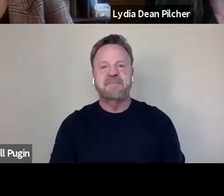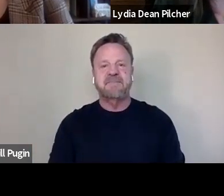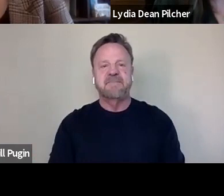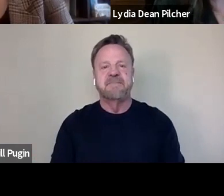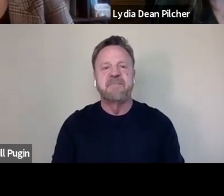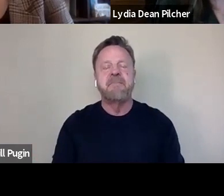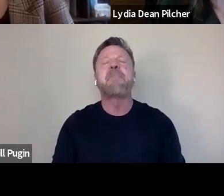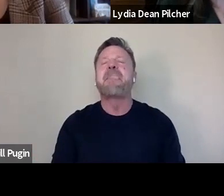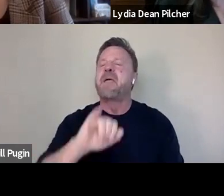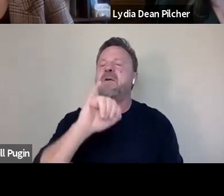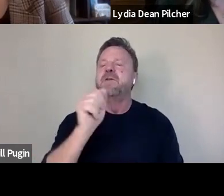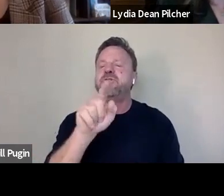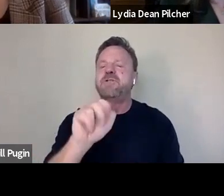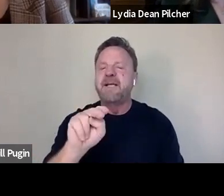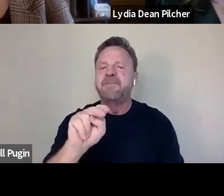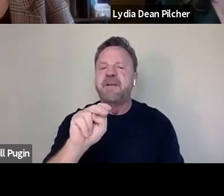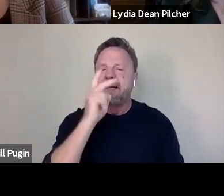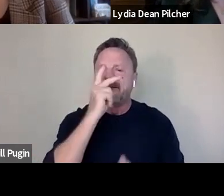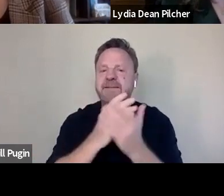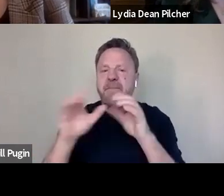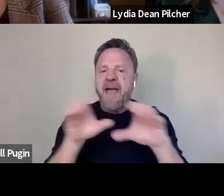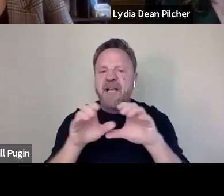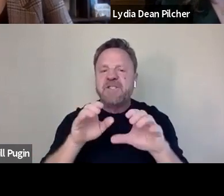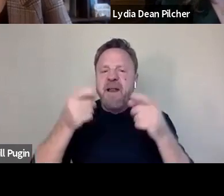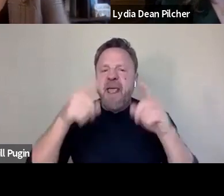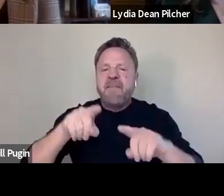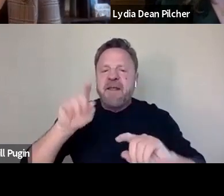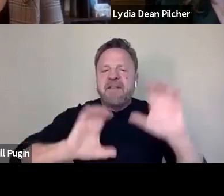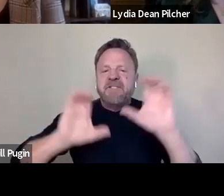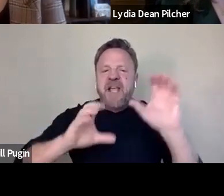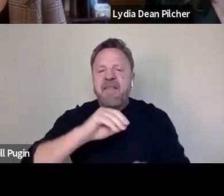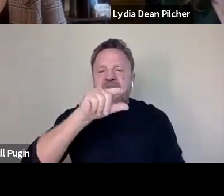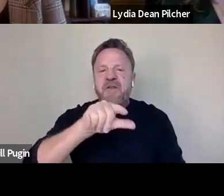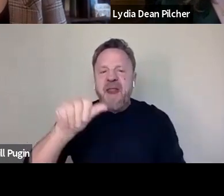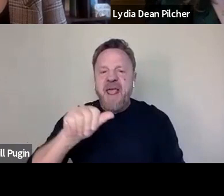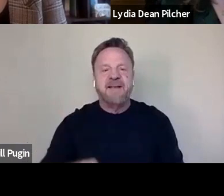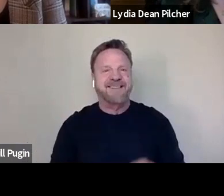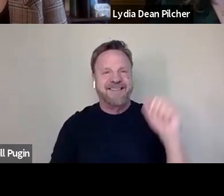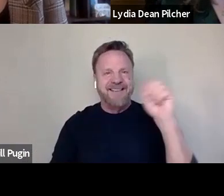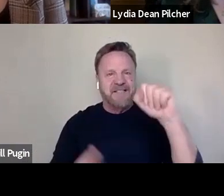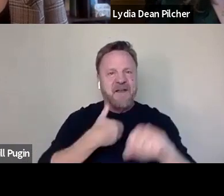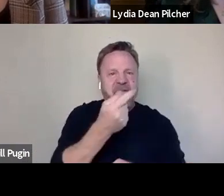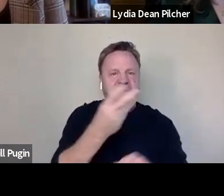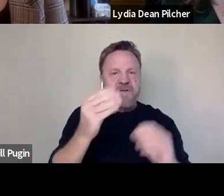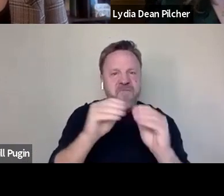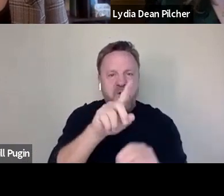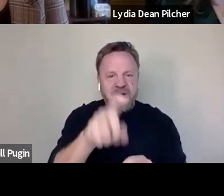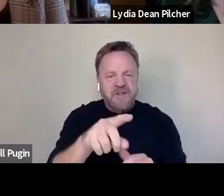Jasmine, back to you. I see some action happening in the chat and the Q&A. Yes, we have a few more questions.